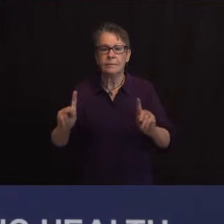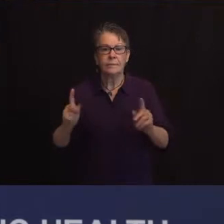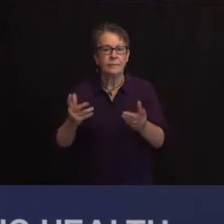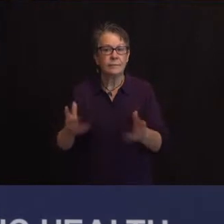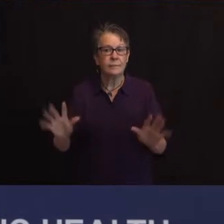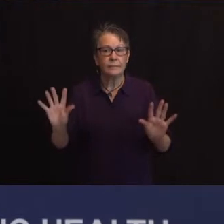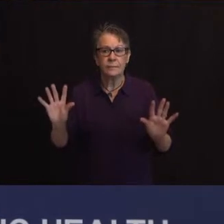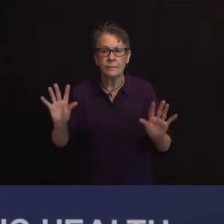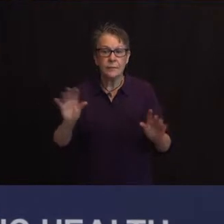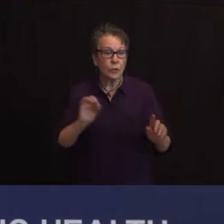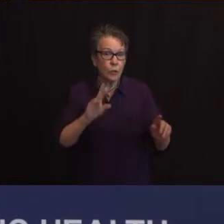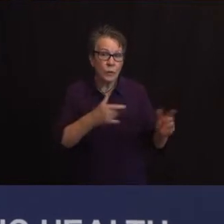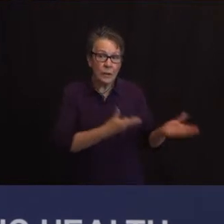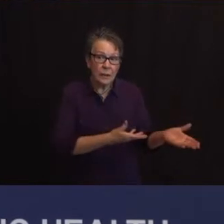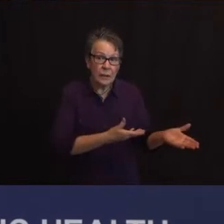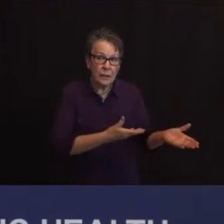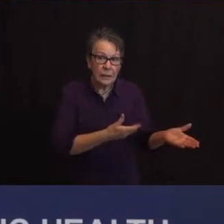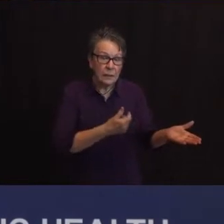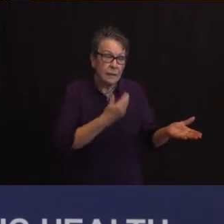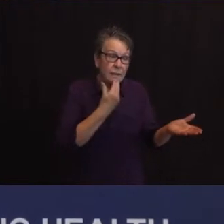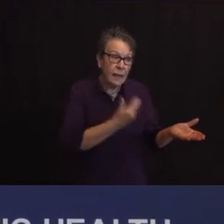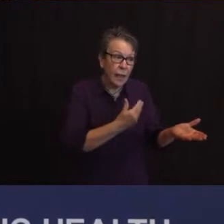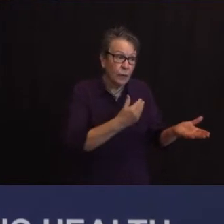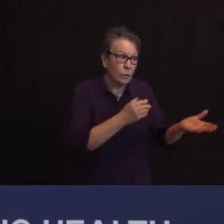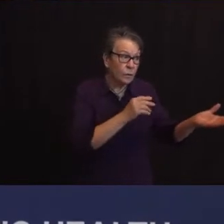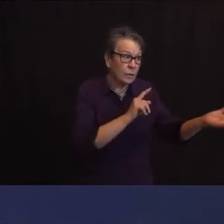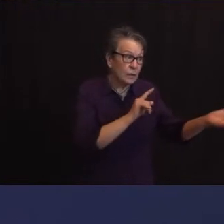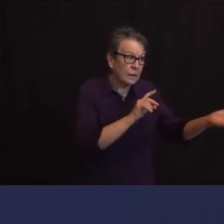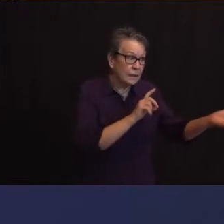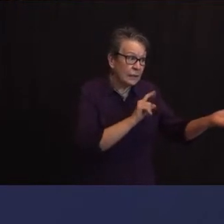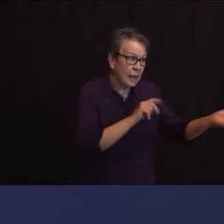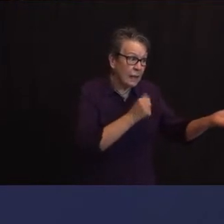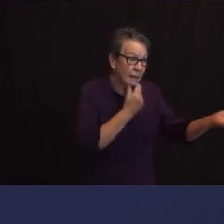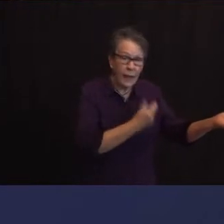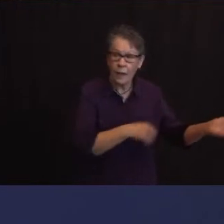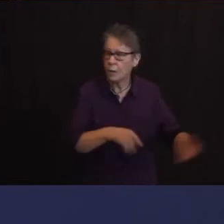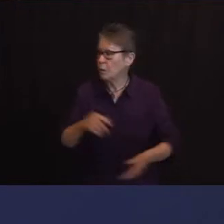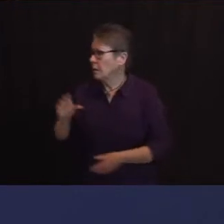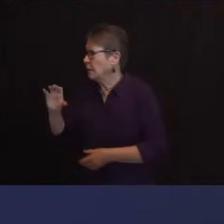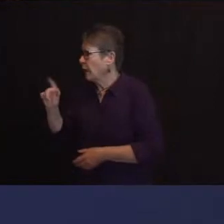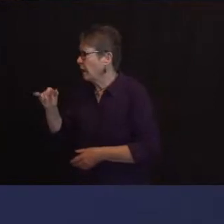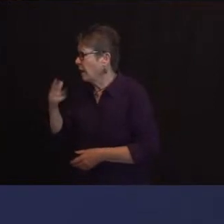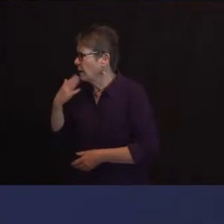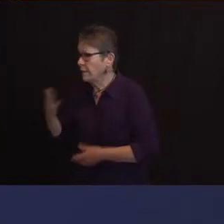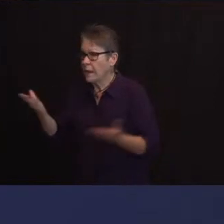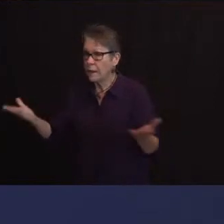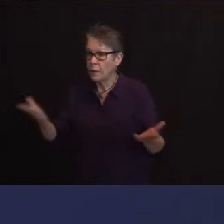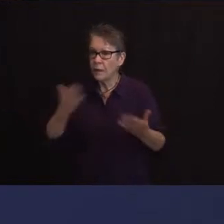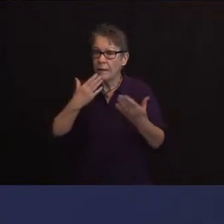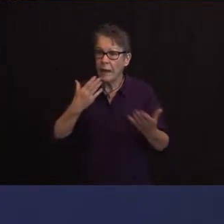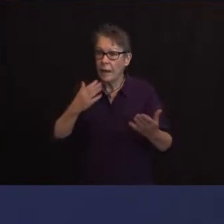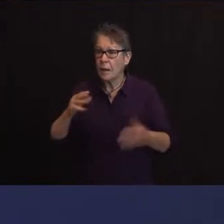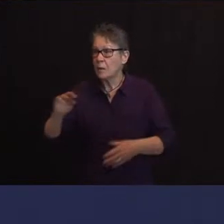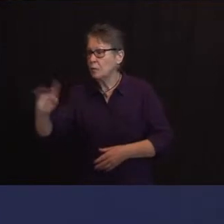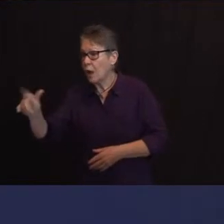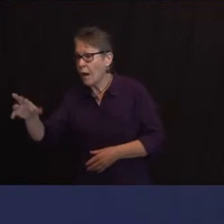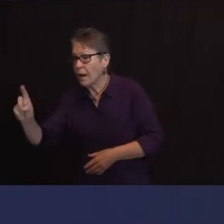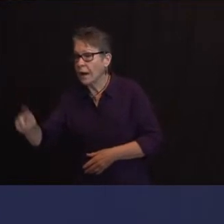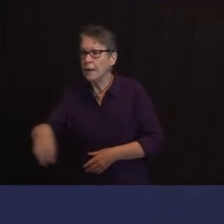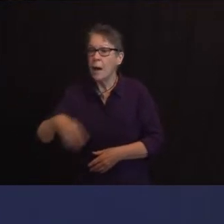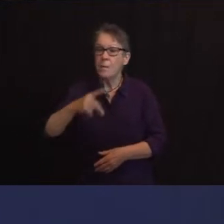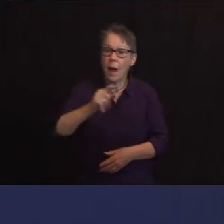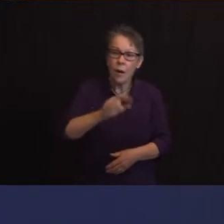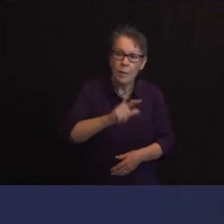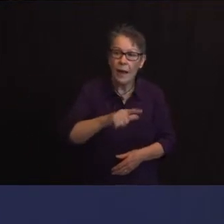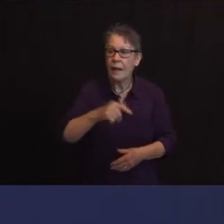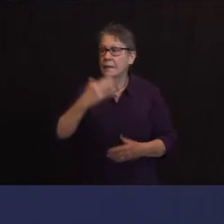Judy, Tina, thank you, as always. Pat, Jared, Paramel, Dan. Again, have I